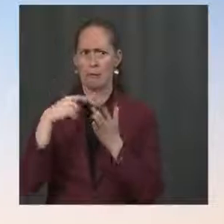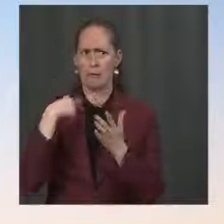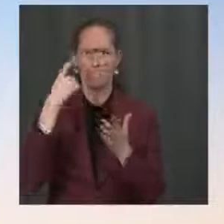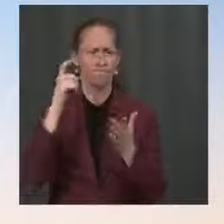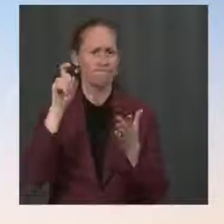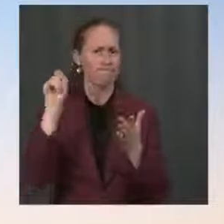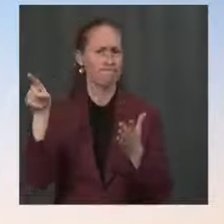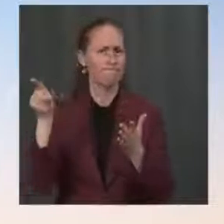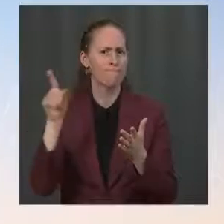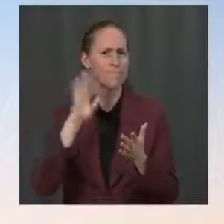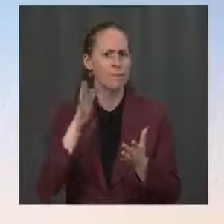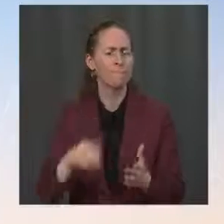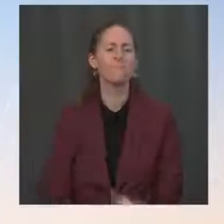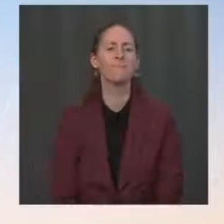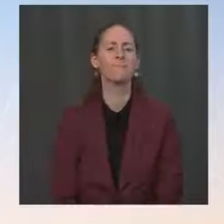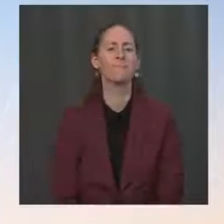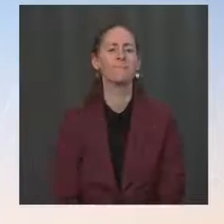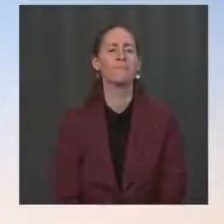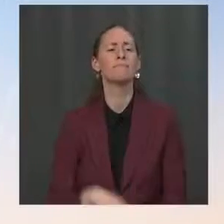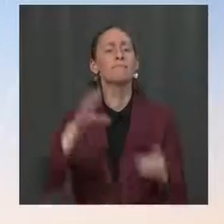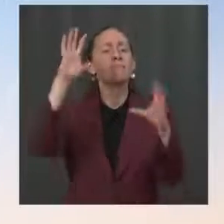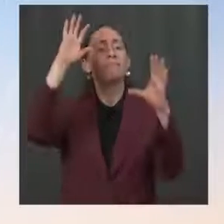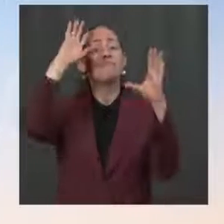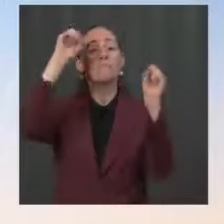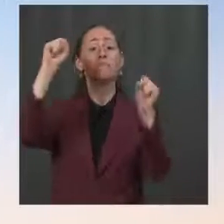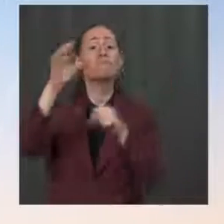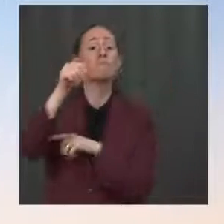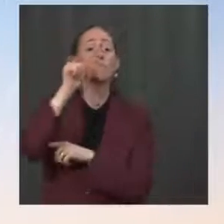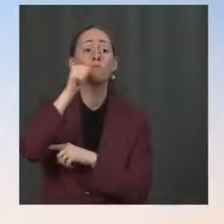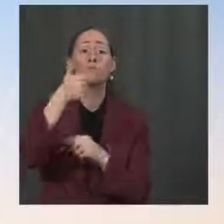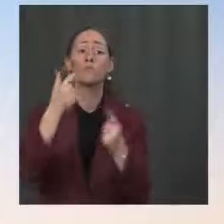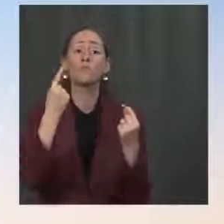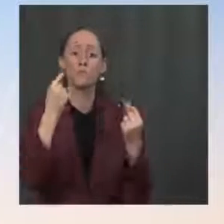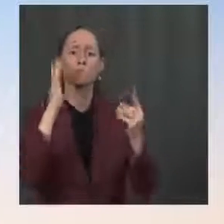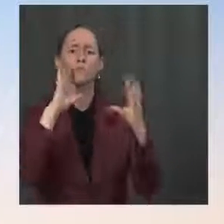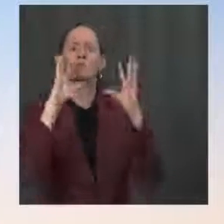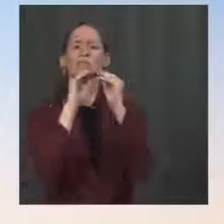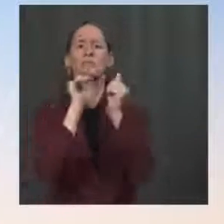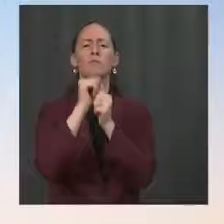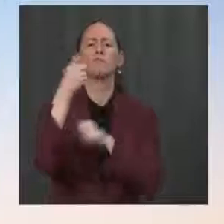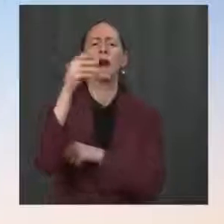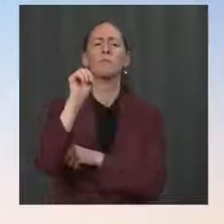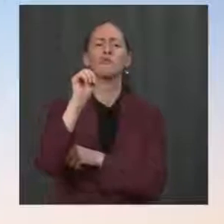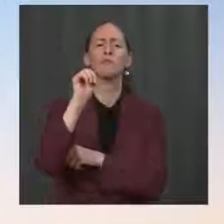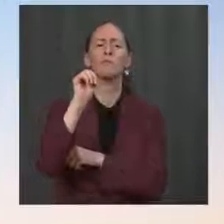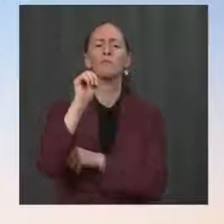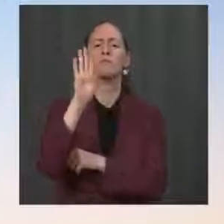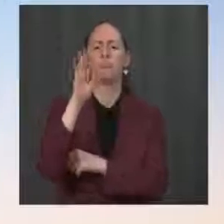for you. And as you all know, he's going to be meeting with the Prime Minister of Israel tomorrow. Okay, thank you, everyone.